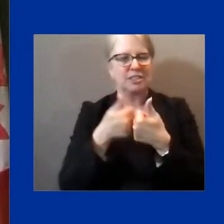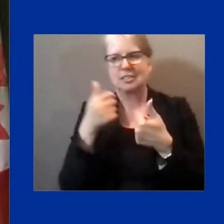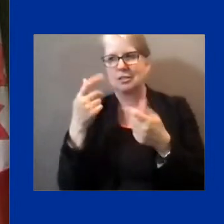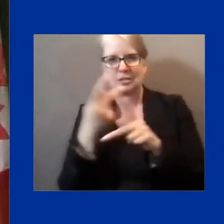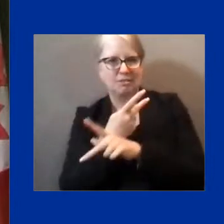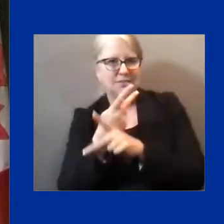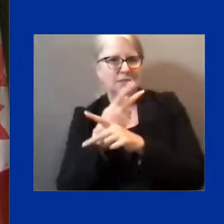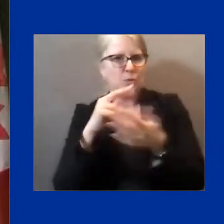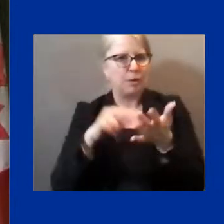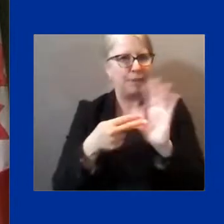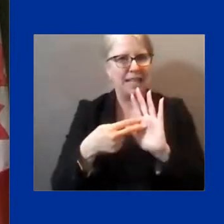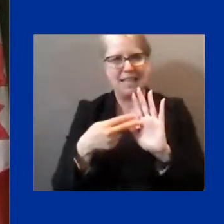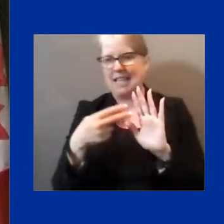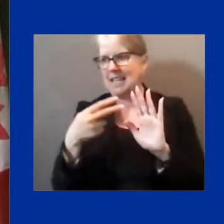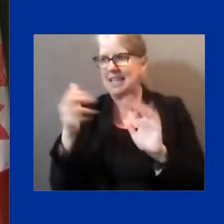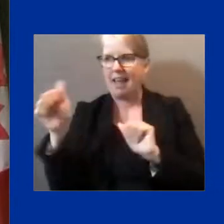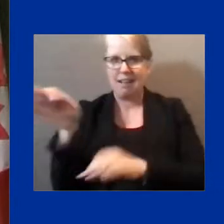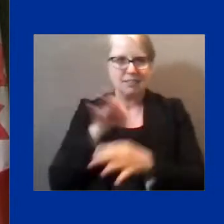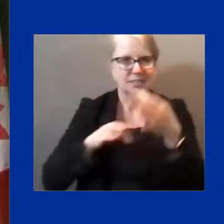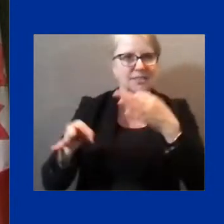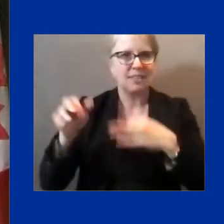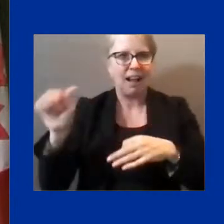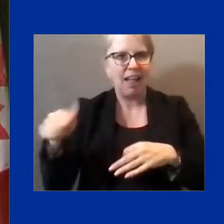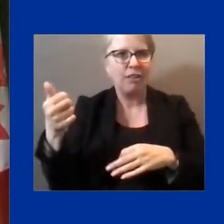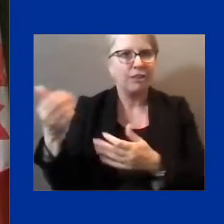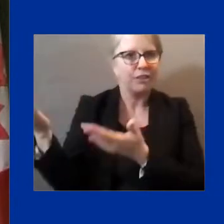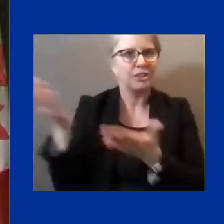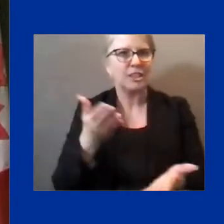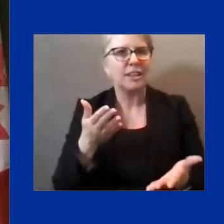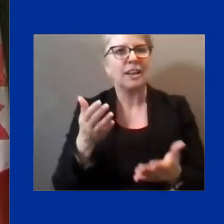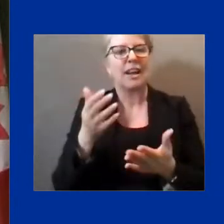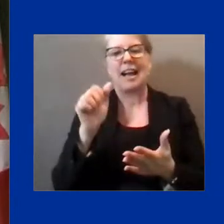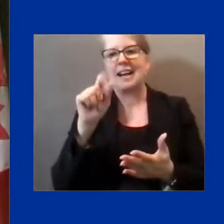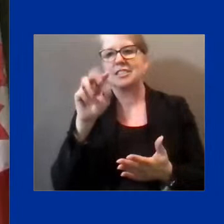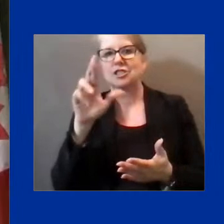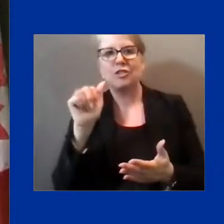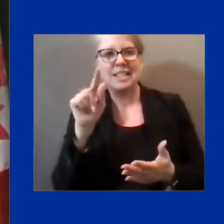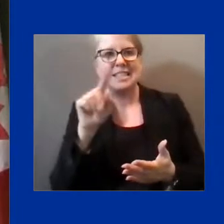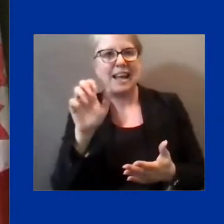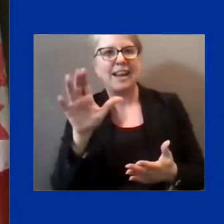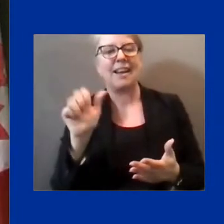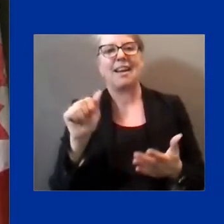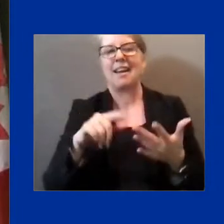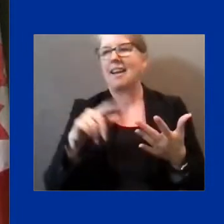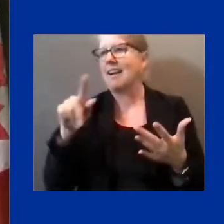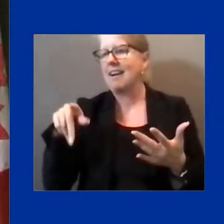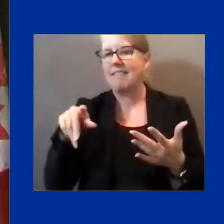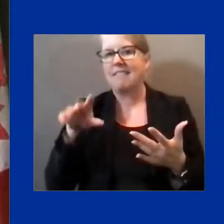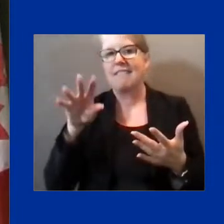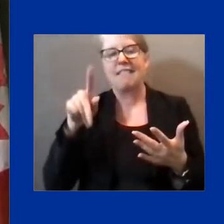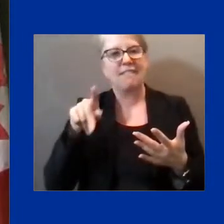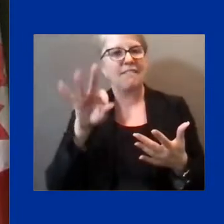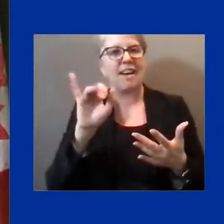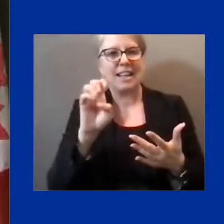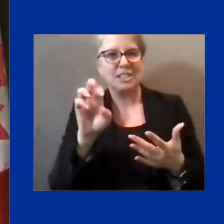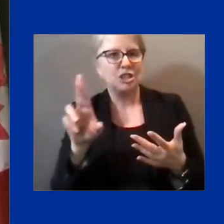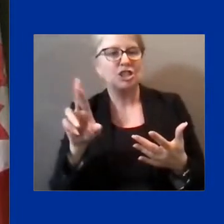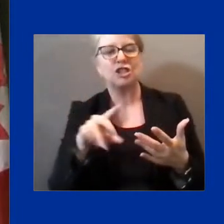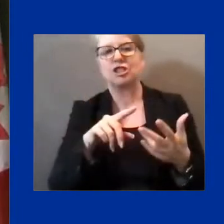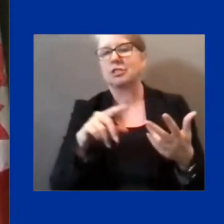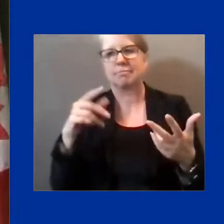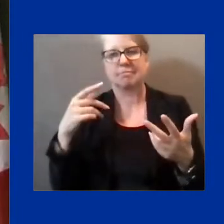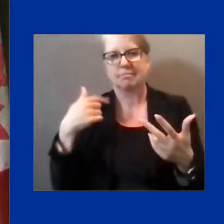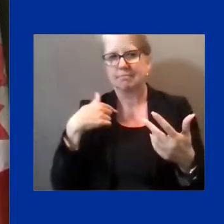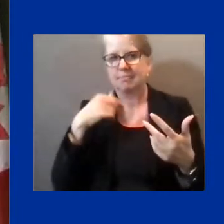that means. Can it be replaced with something else? Can we get more AstraZeneca? Can we get more Pfizer? I don't know. Those are the questions we're asking